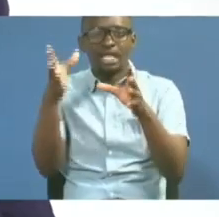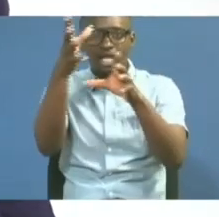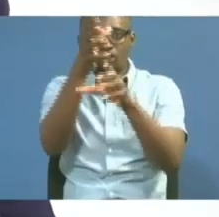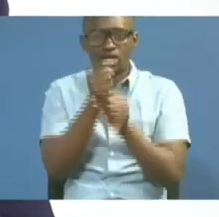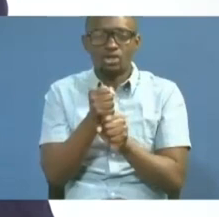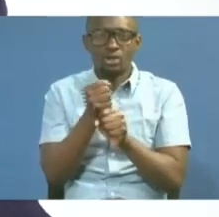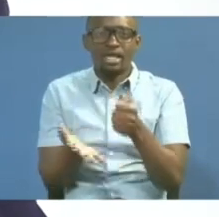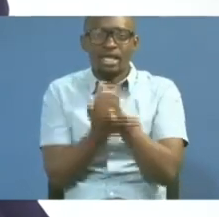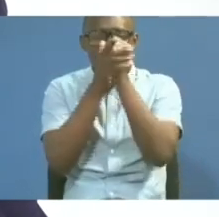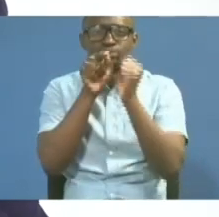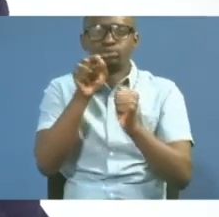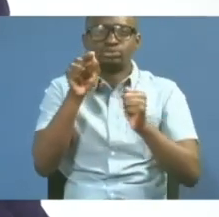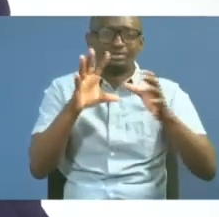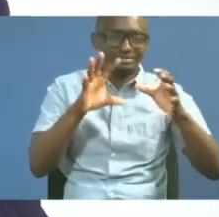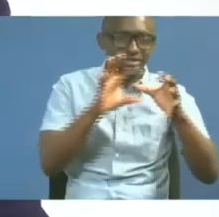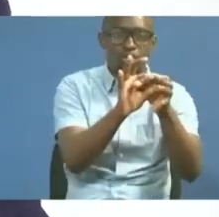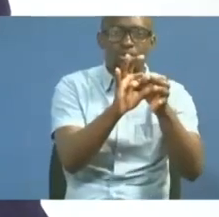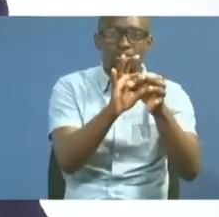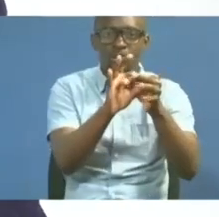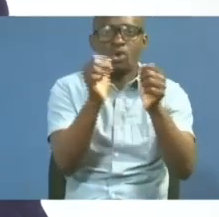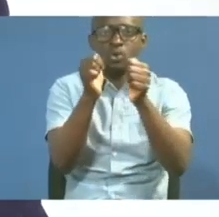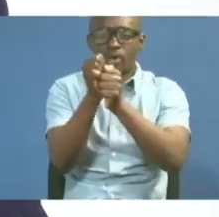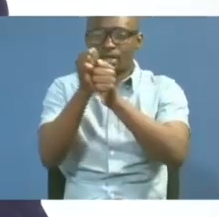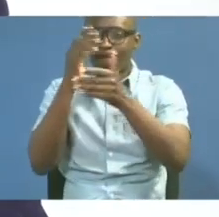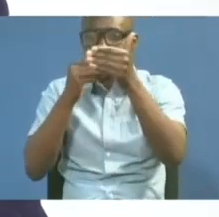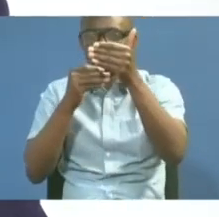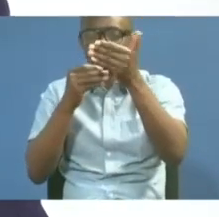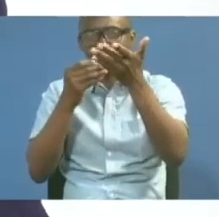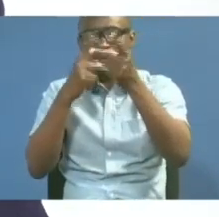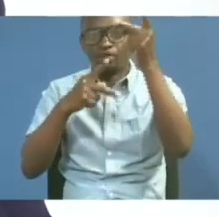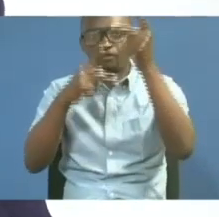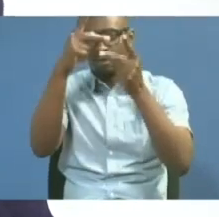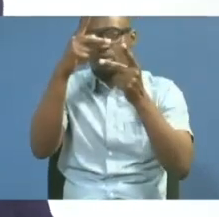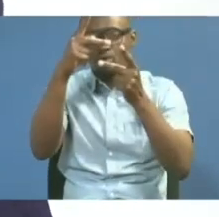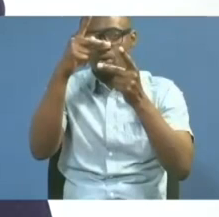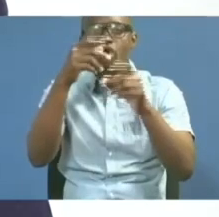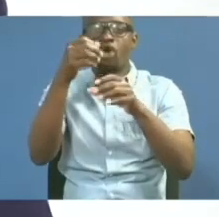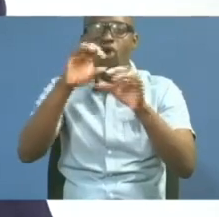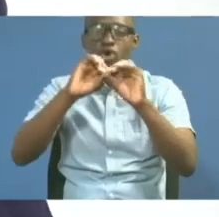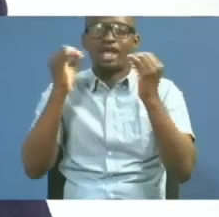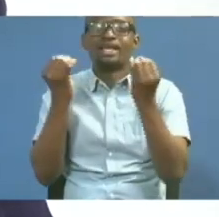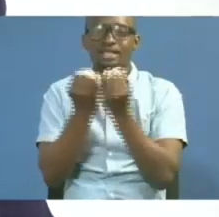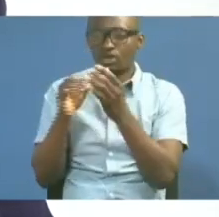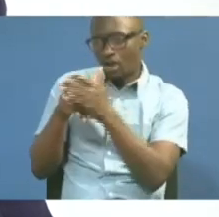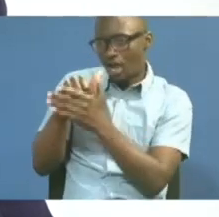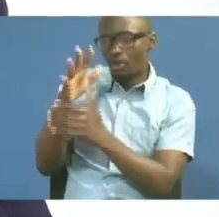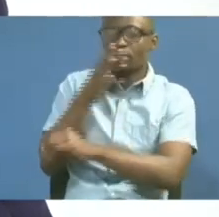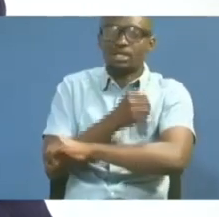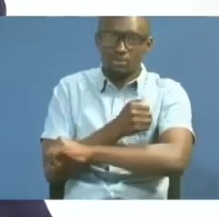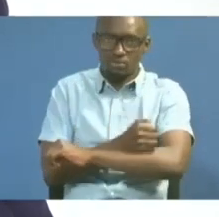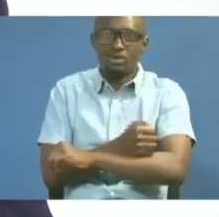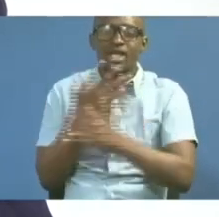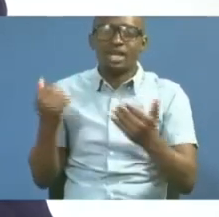associations help you to join or to link up with the professional organizations out there, and